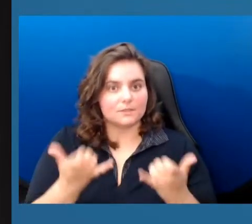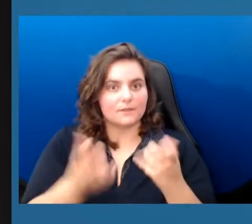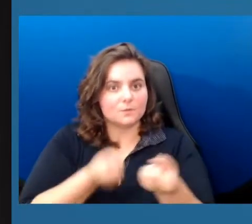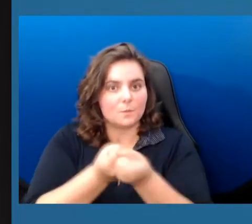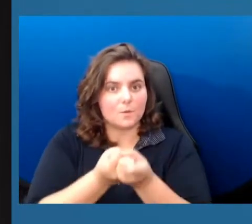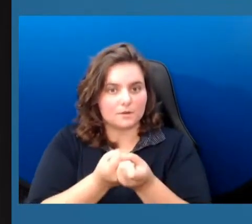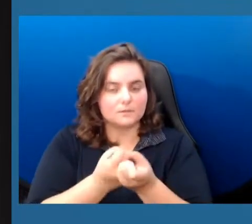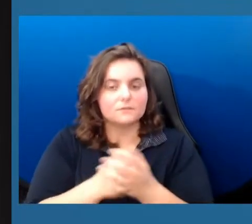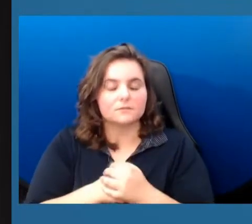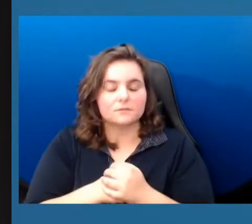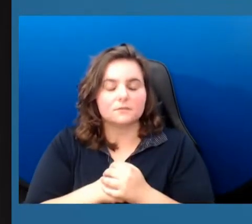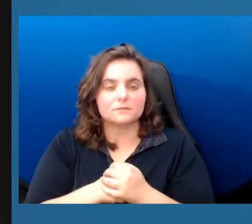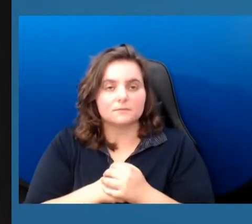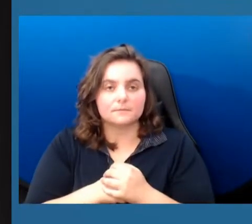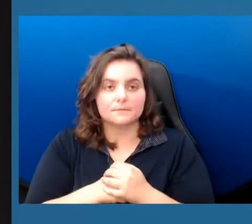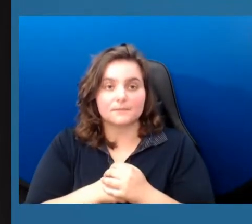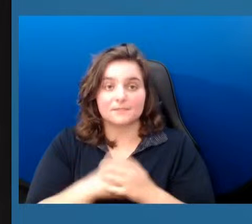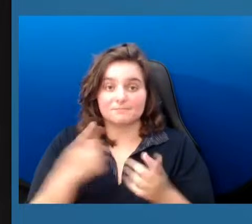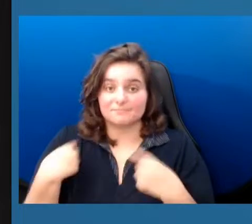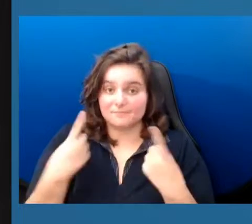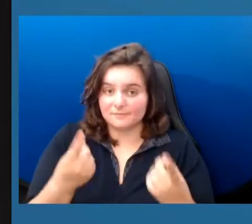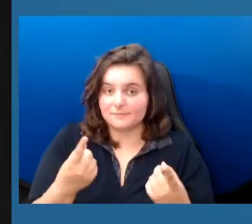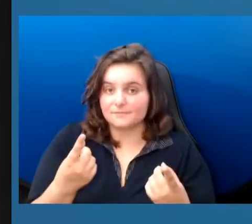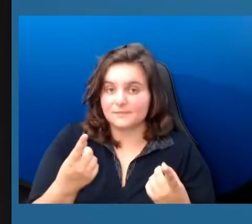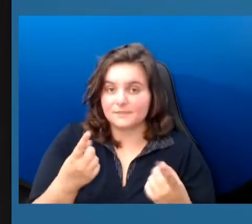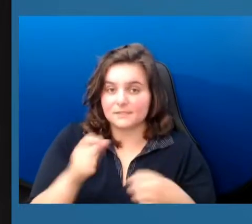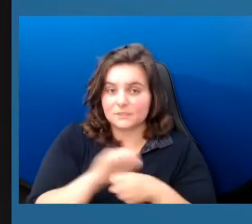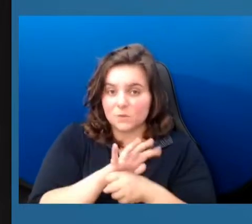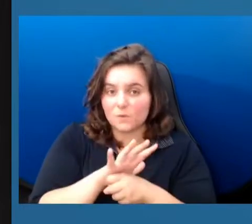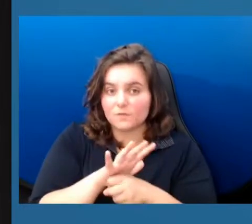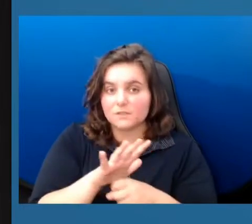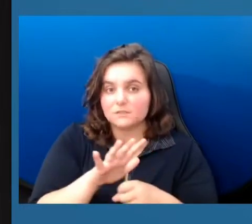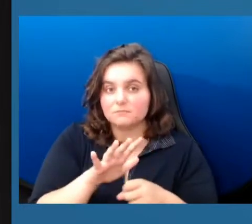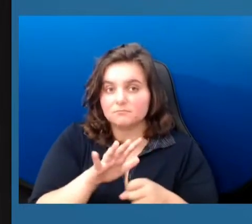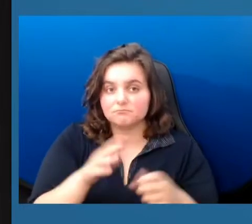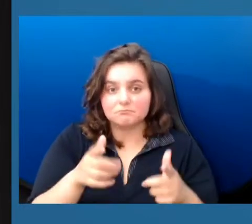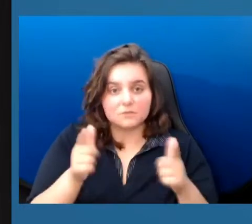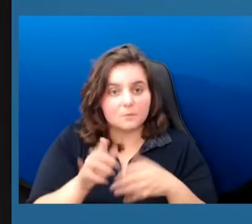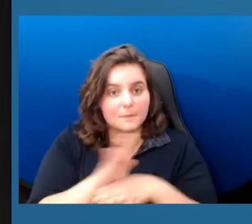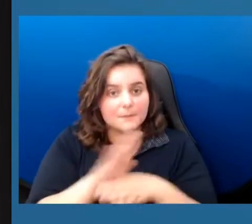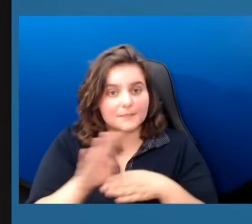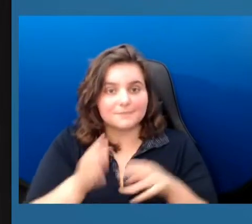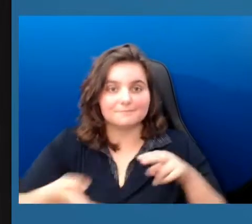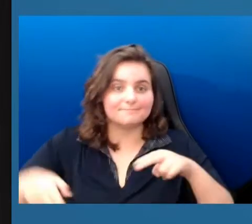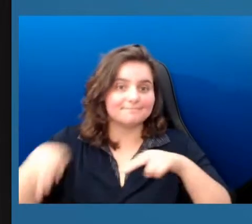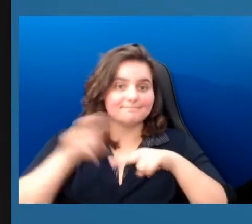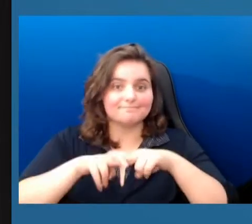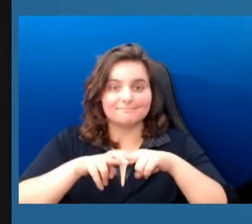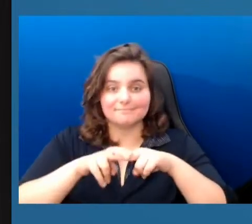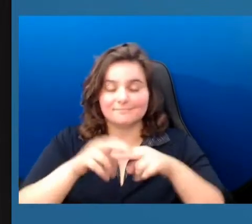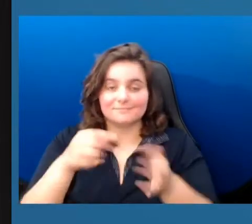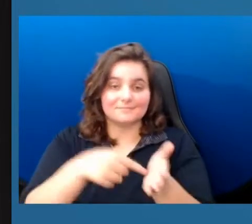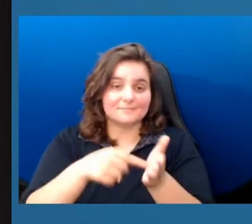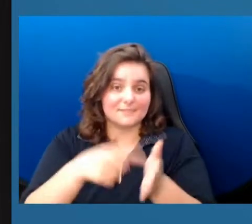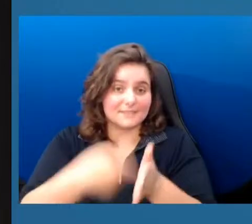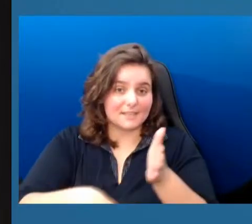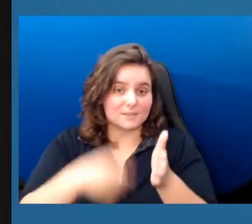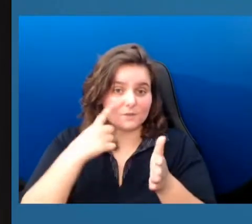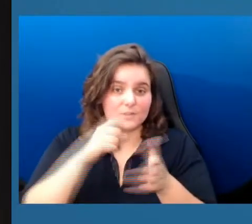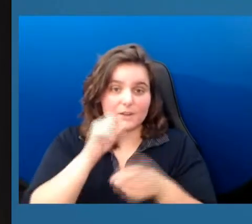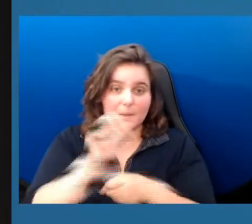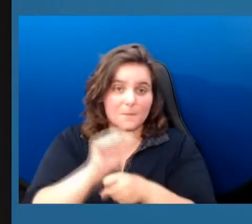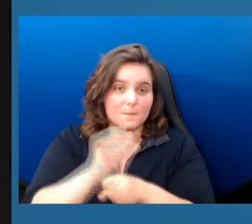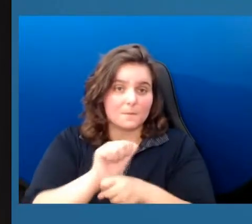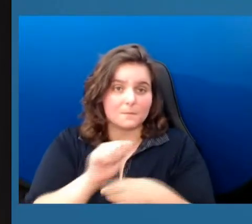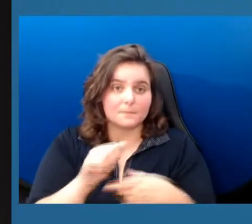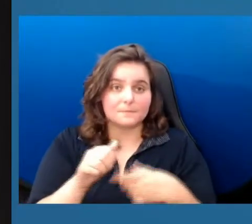of the pandemic, small business owners have been paying higher state and federal unemployment insurance taxes. We're talking hundreds of